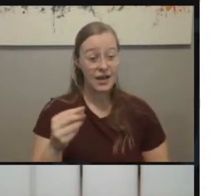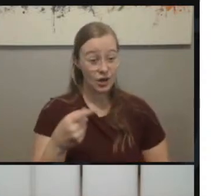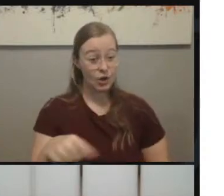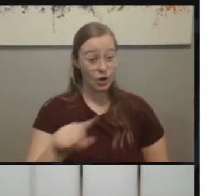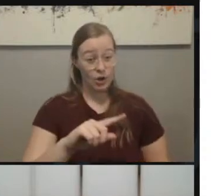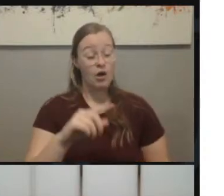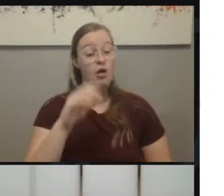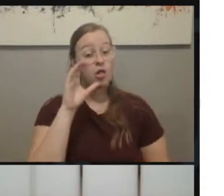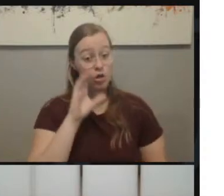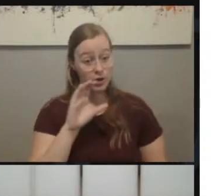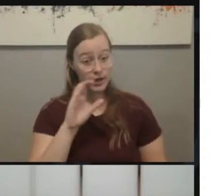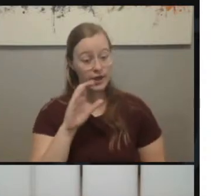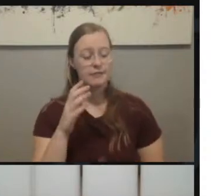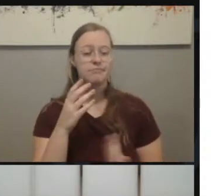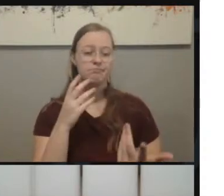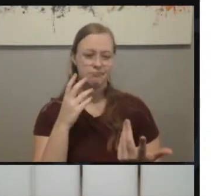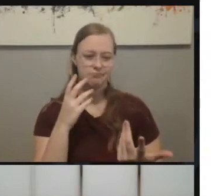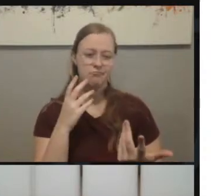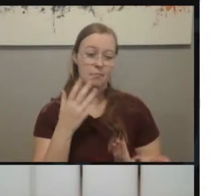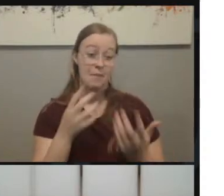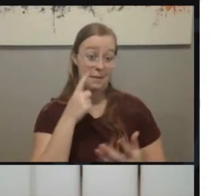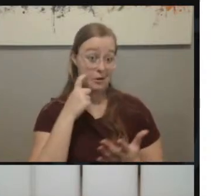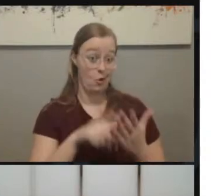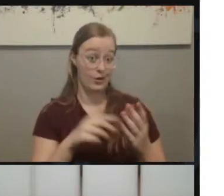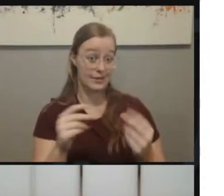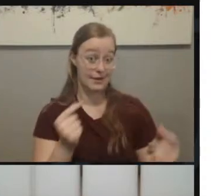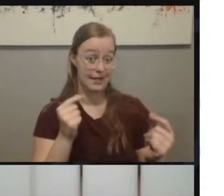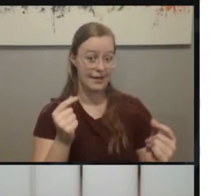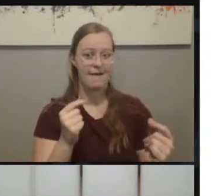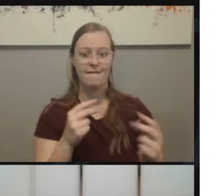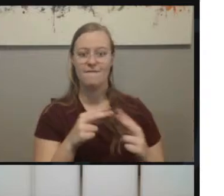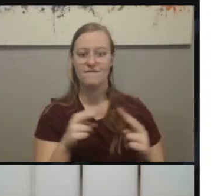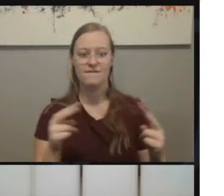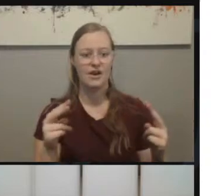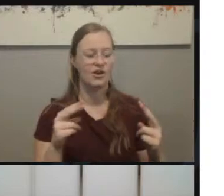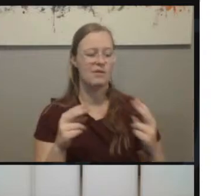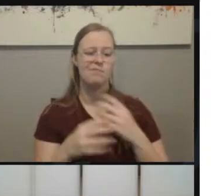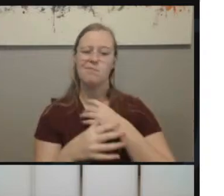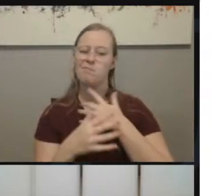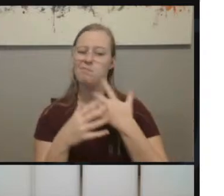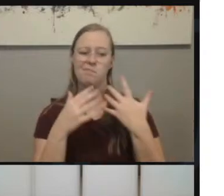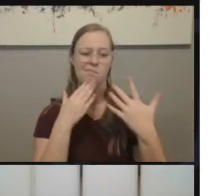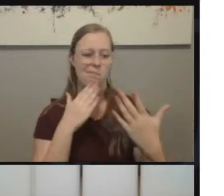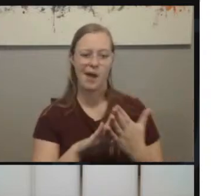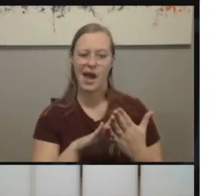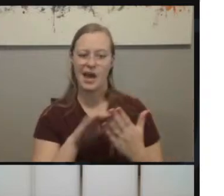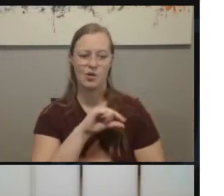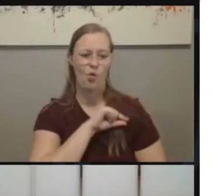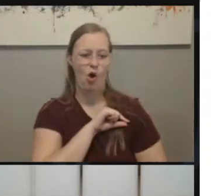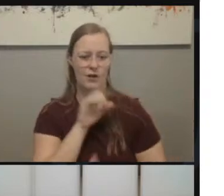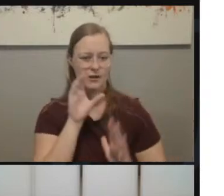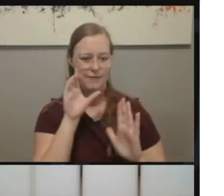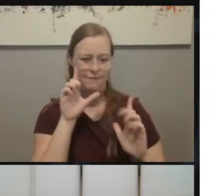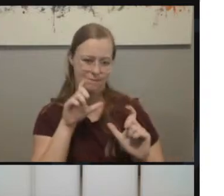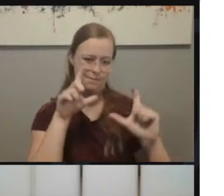at what you'll probably notice immediately is a very poor quality photograph. And I thought for a long